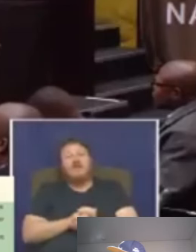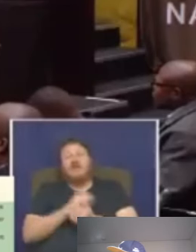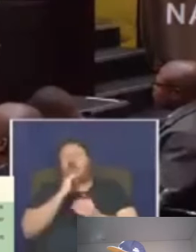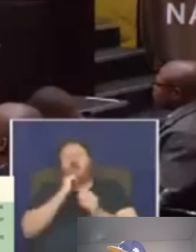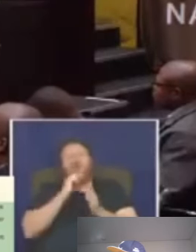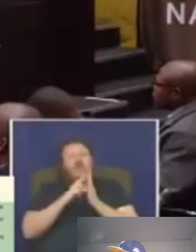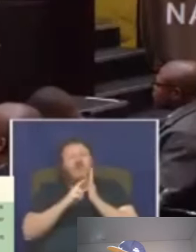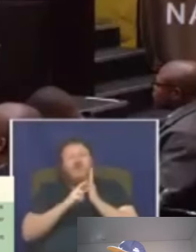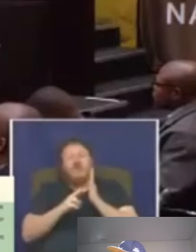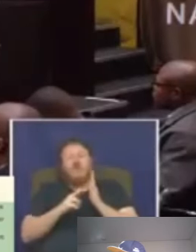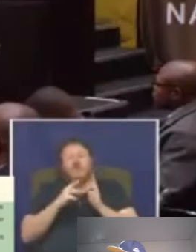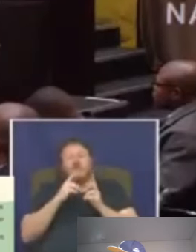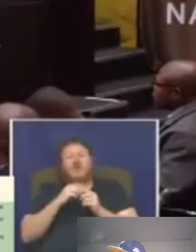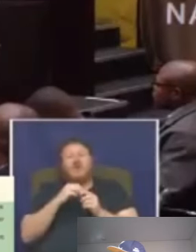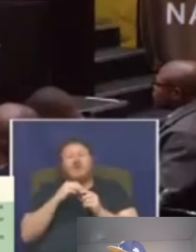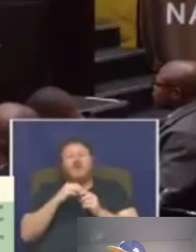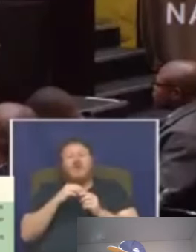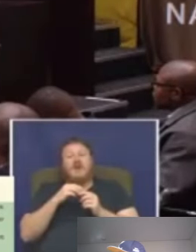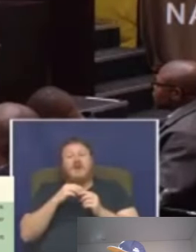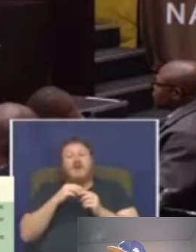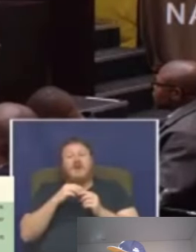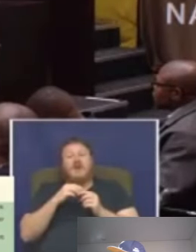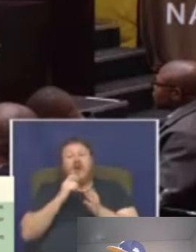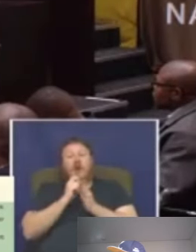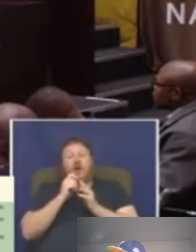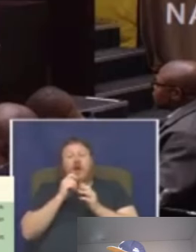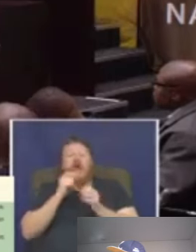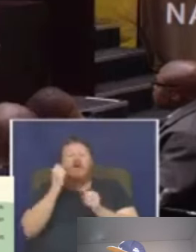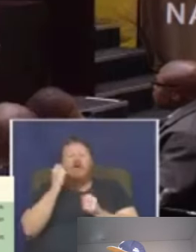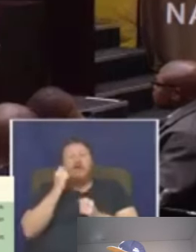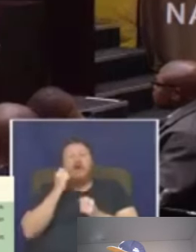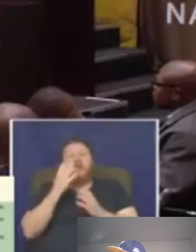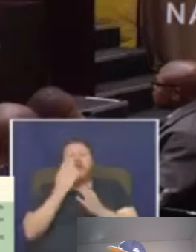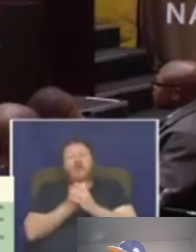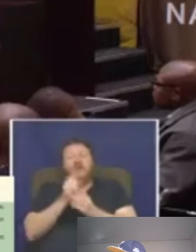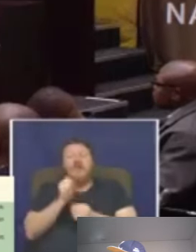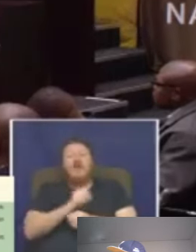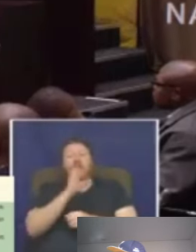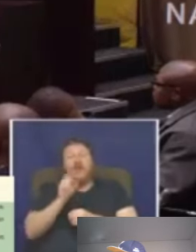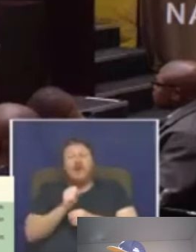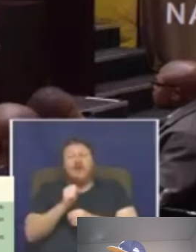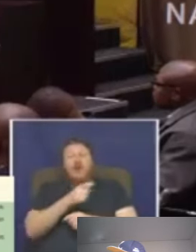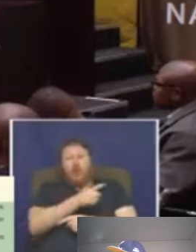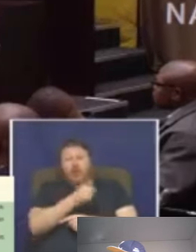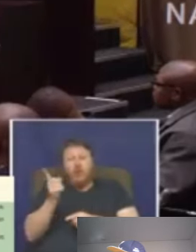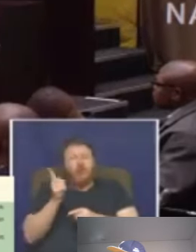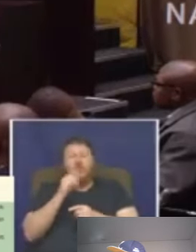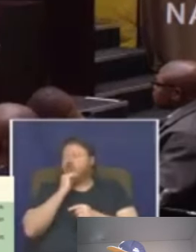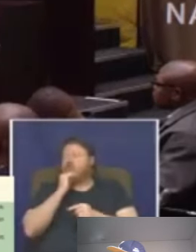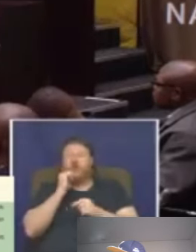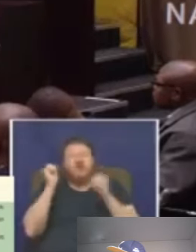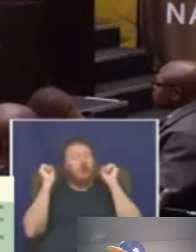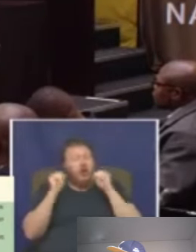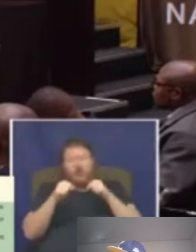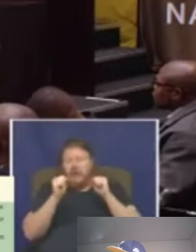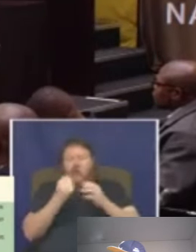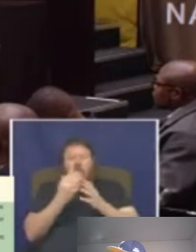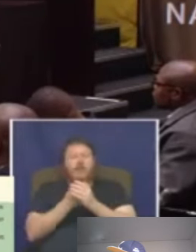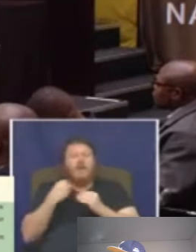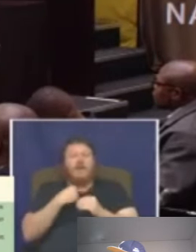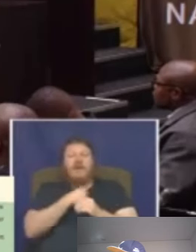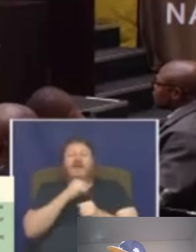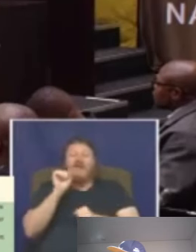ruling said. The ruling said that while I take notice, along with the rest of South Africa, that you vehemently disagree with this member, he